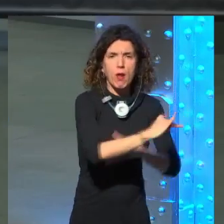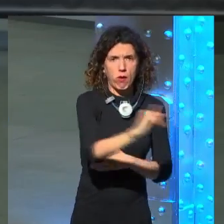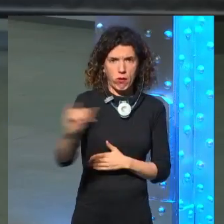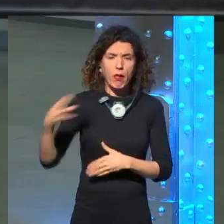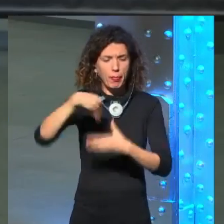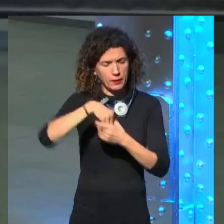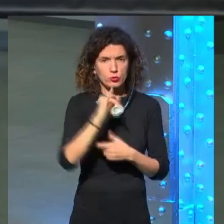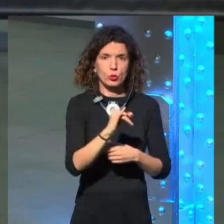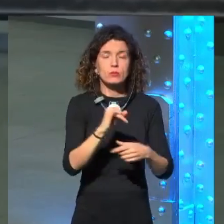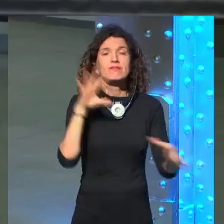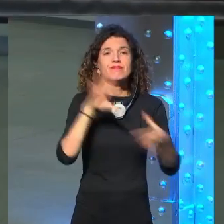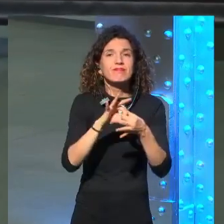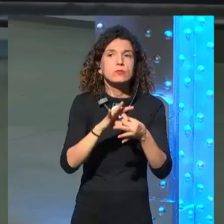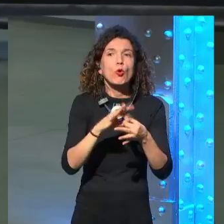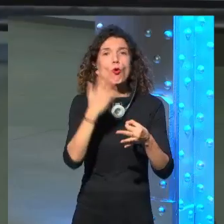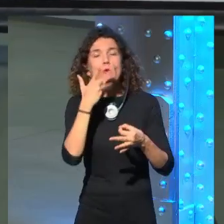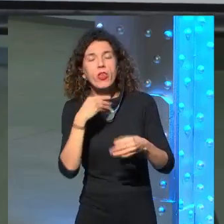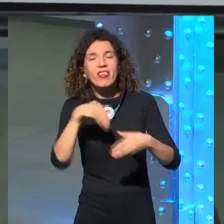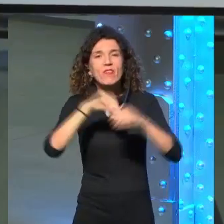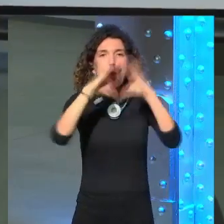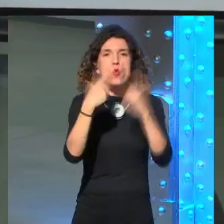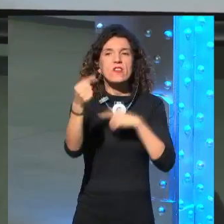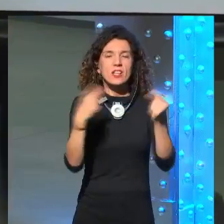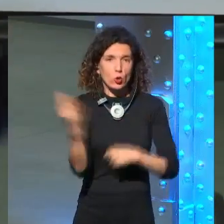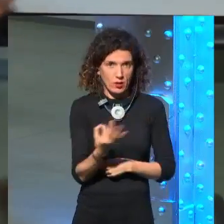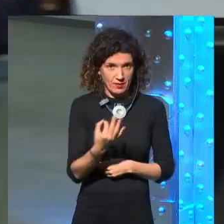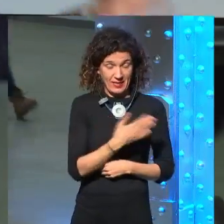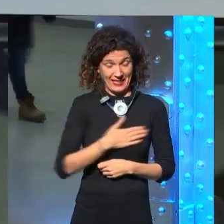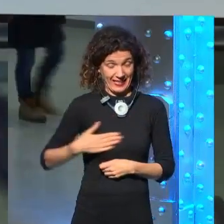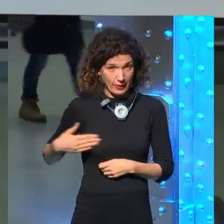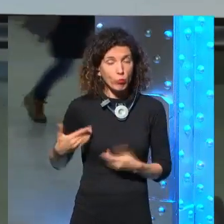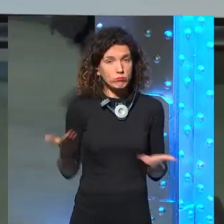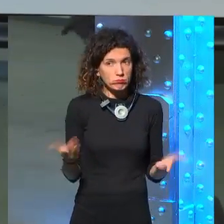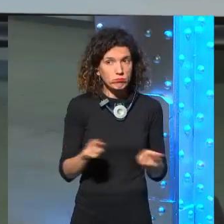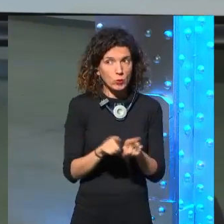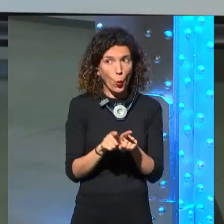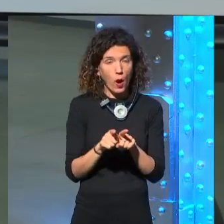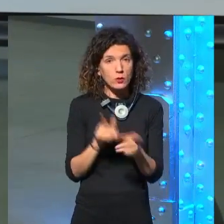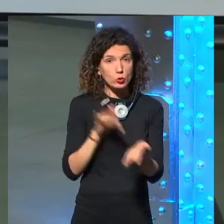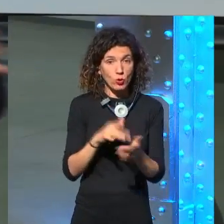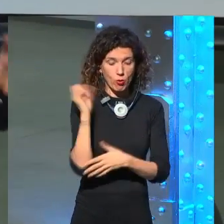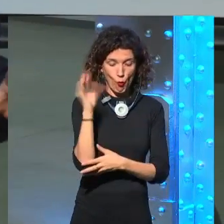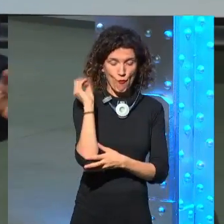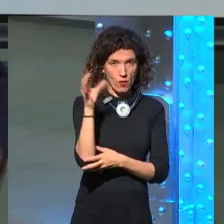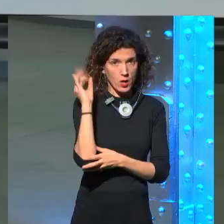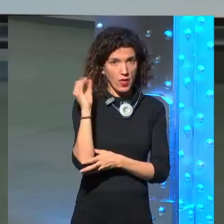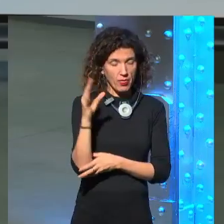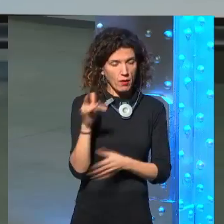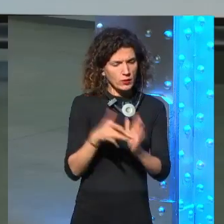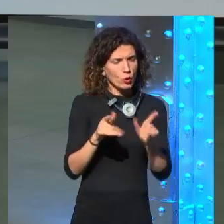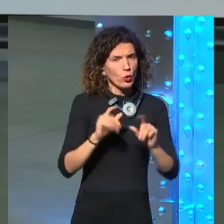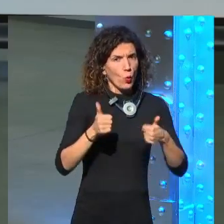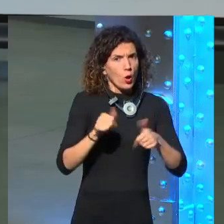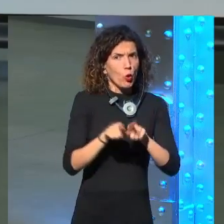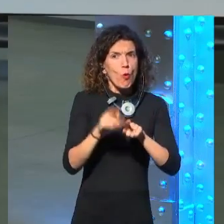our universe. And I want to take you during this conference on a little journey into a couple of them